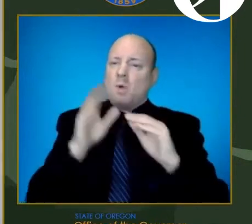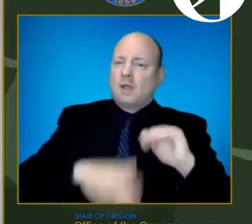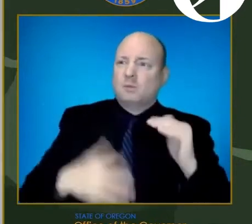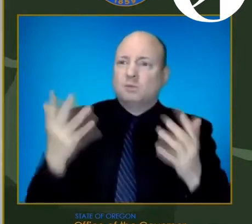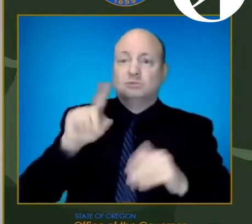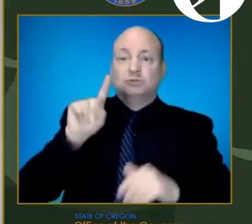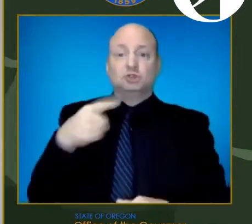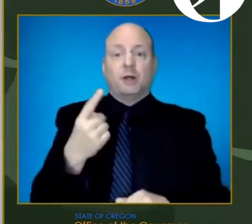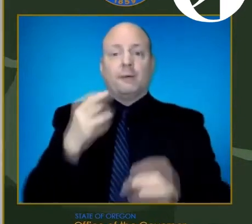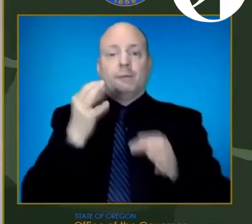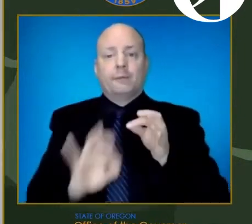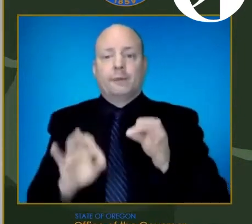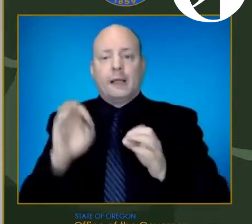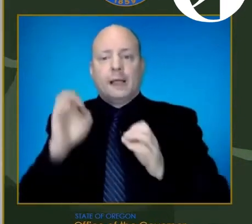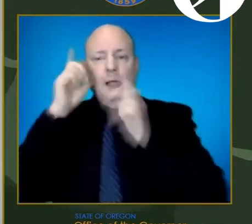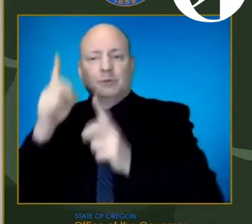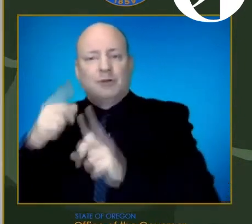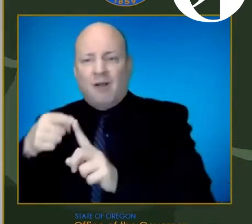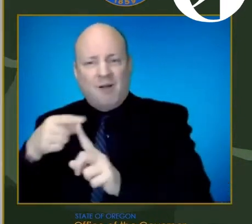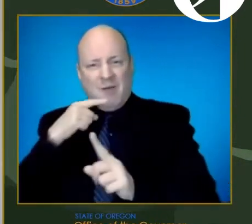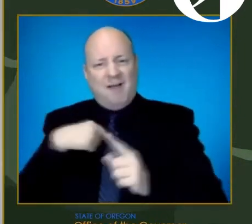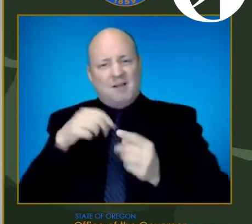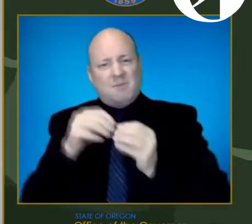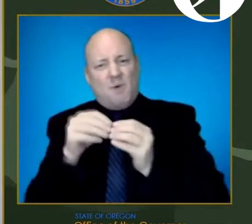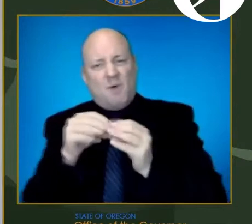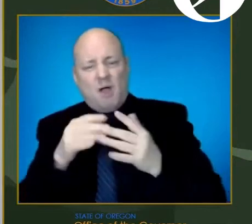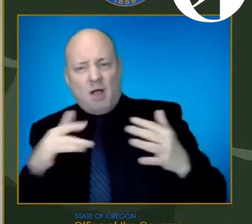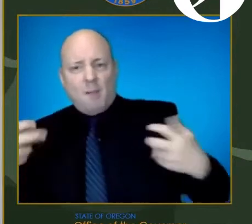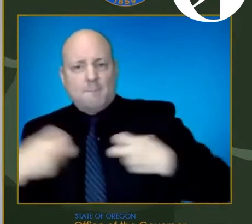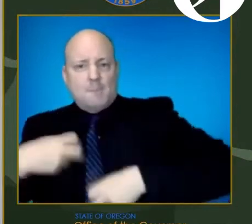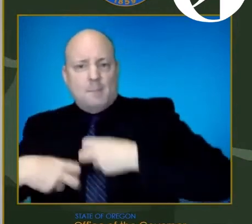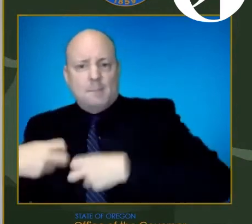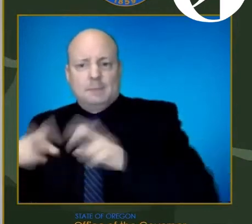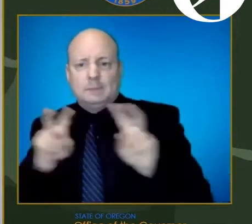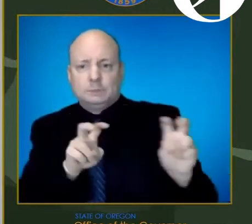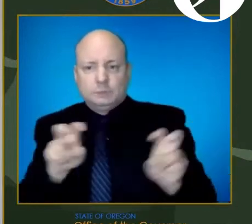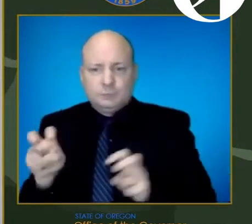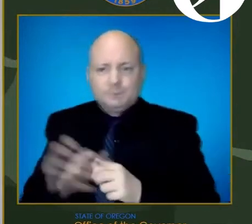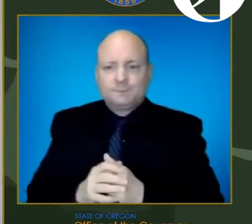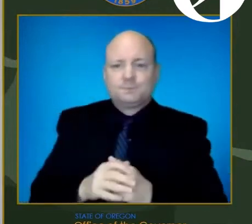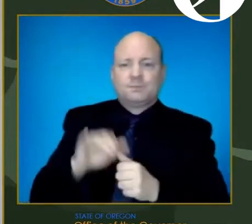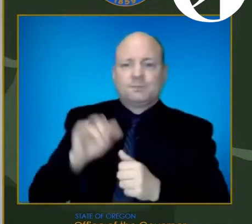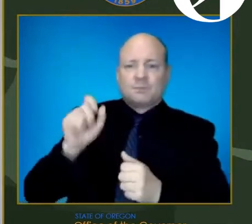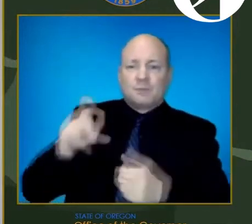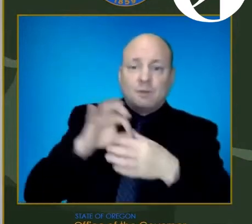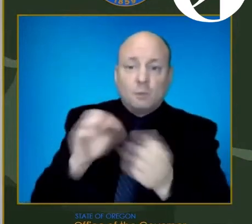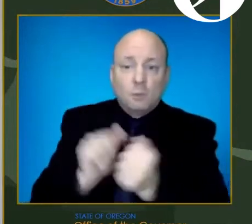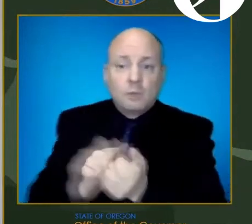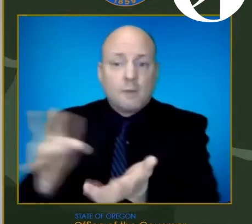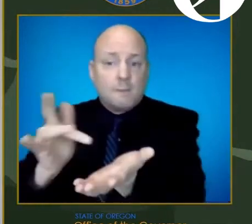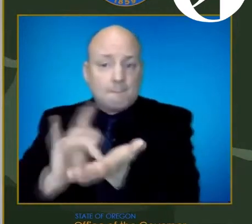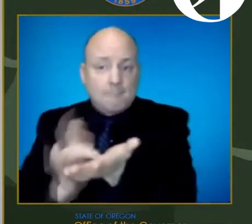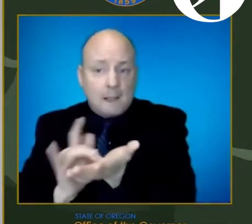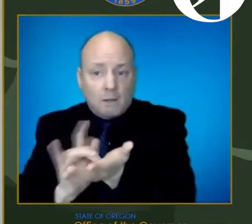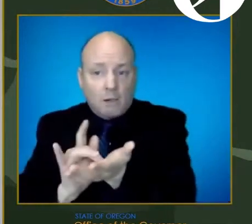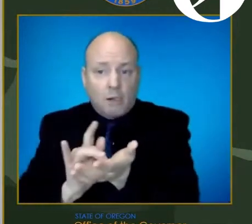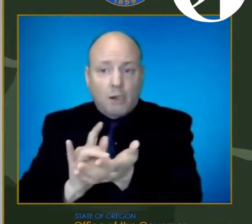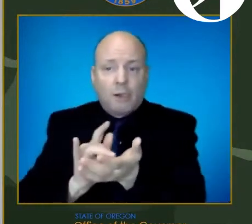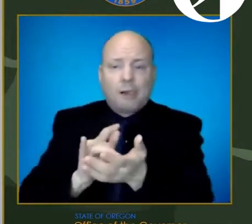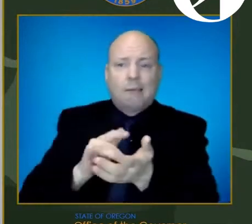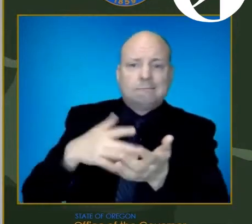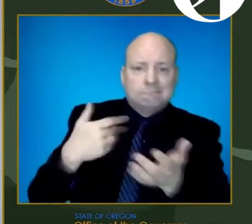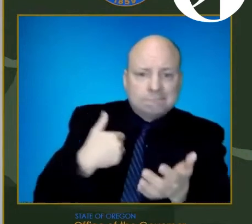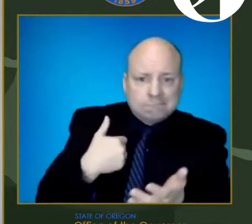There are children at school that are medically fragile and have a lot of developmental delay, and they get resources and services through